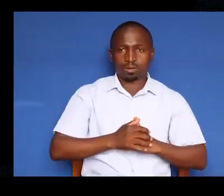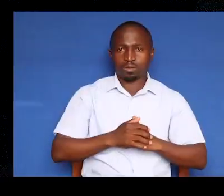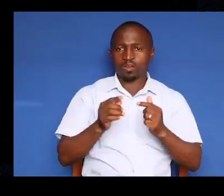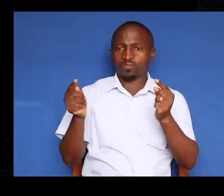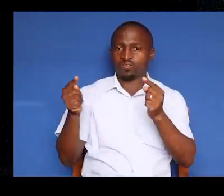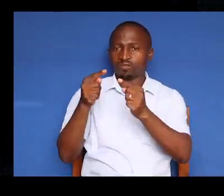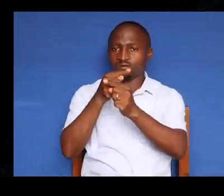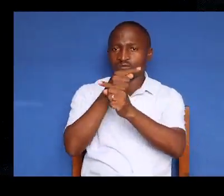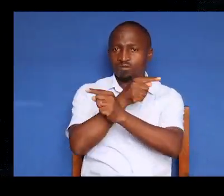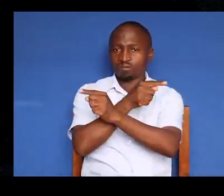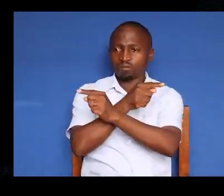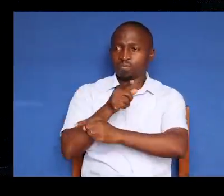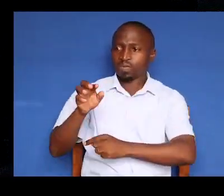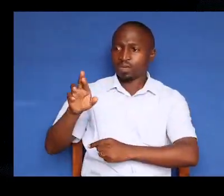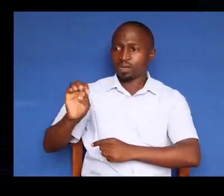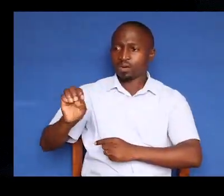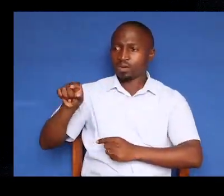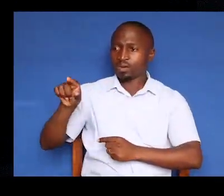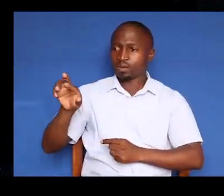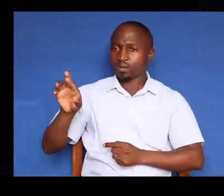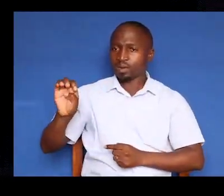is regressive